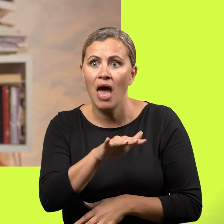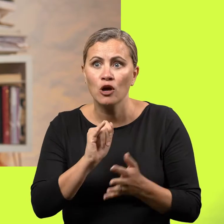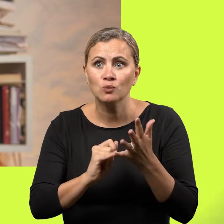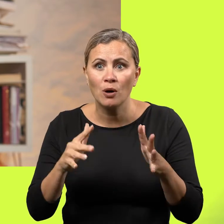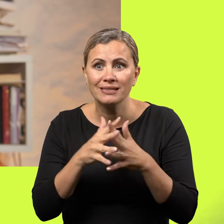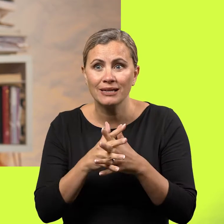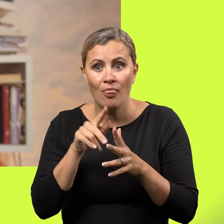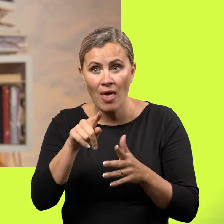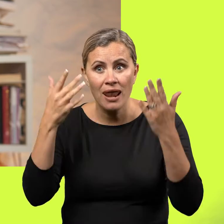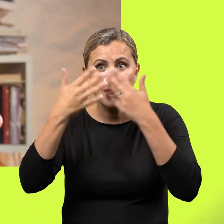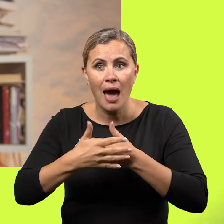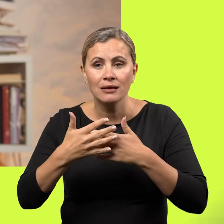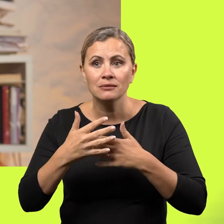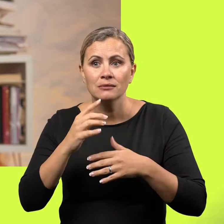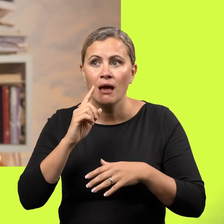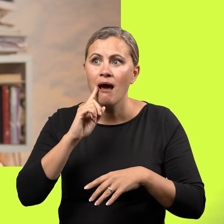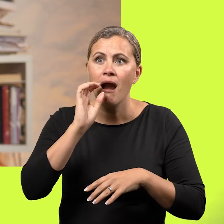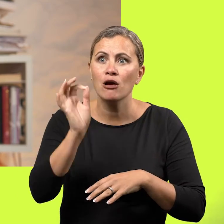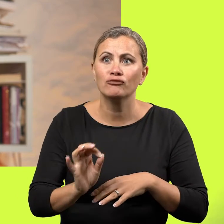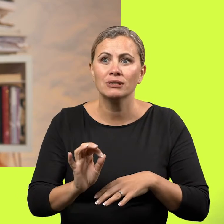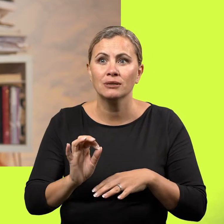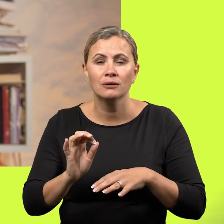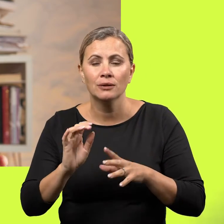Swansea the night of the electrical storm.